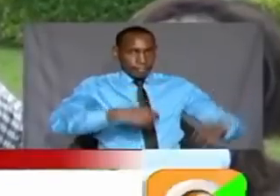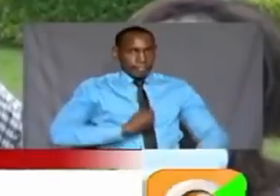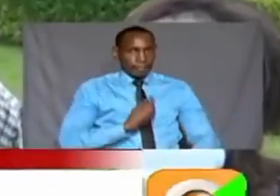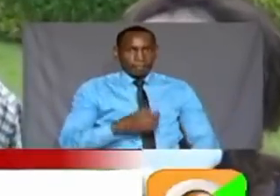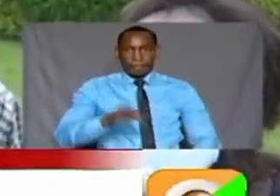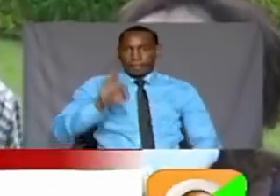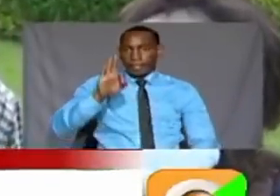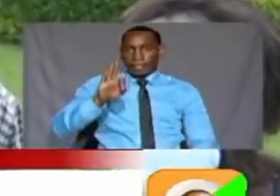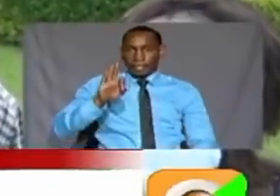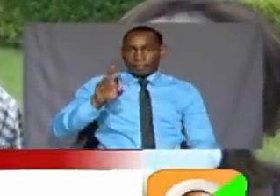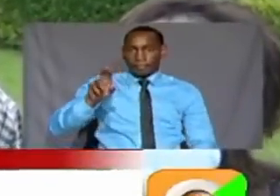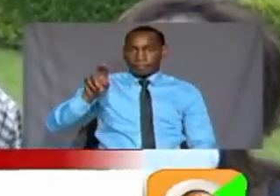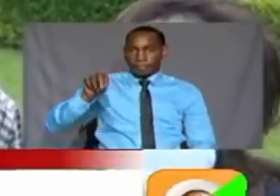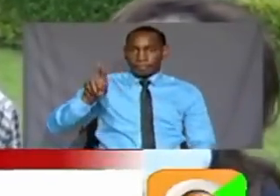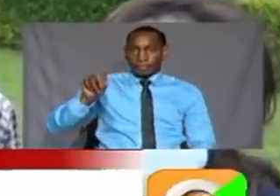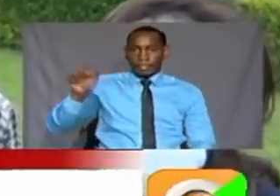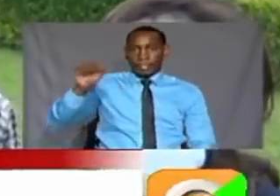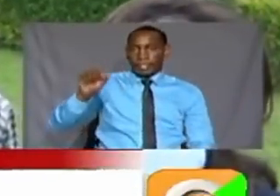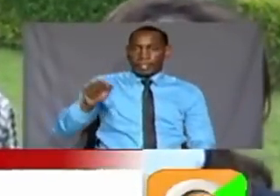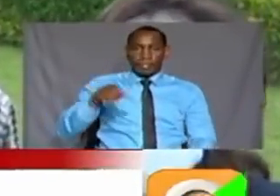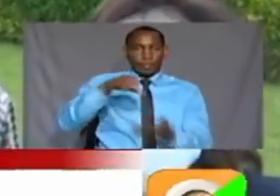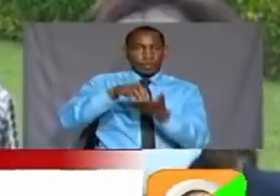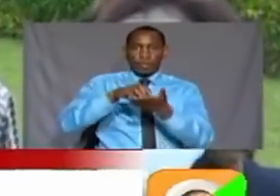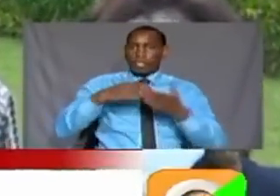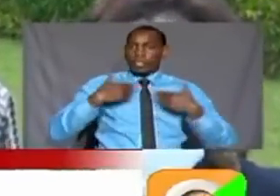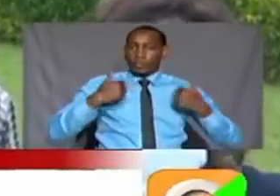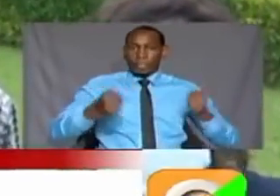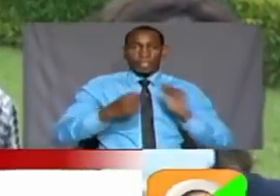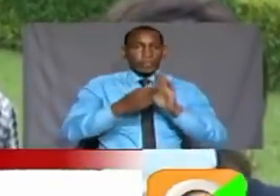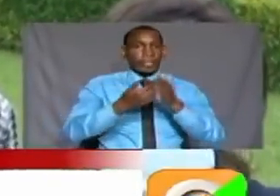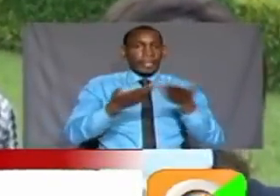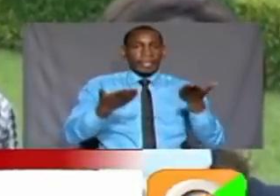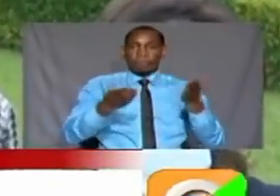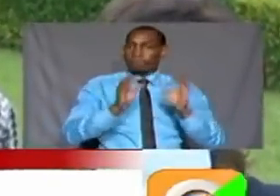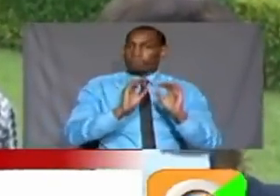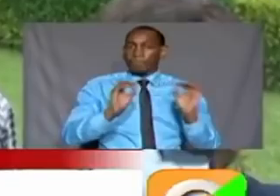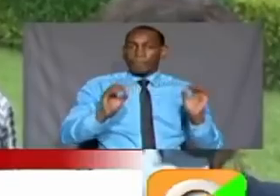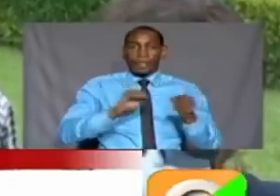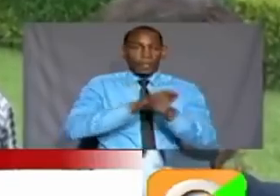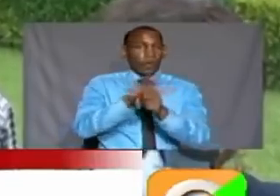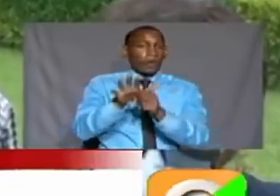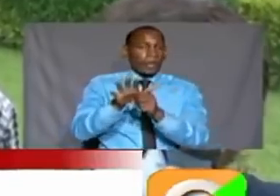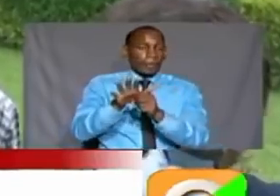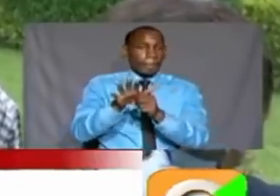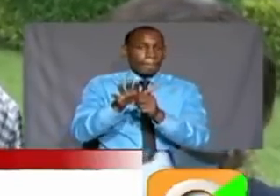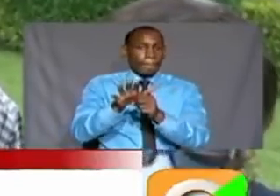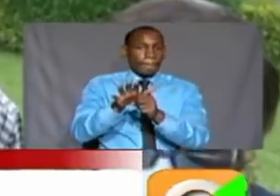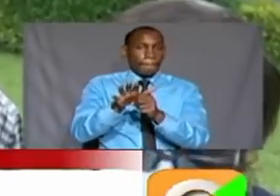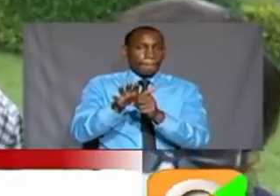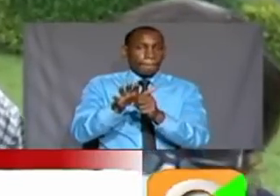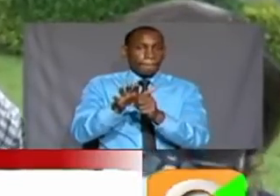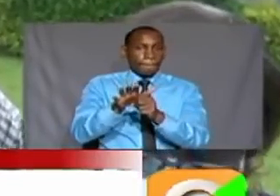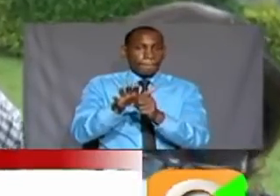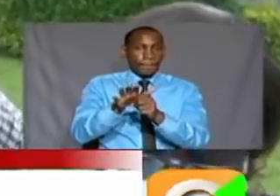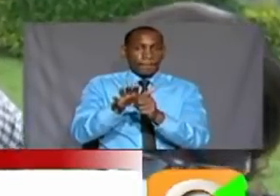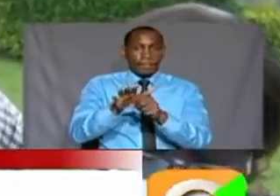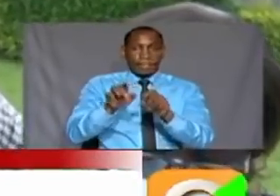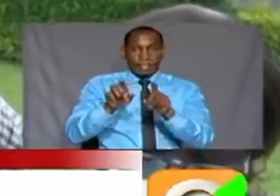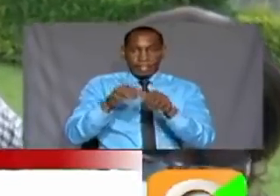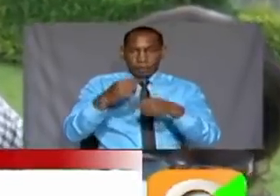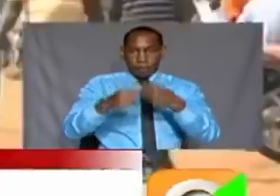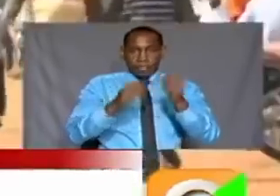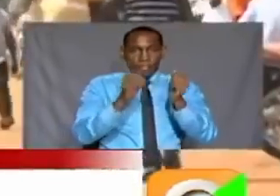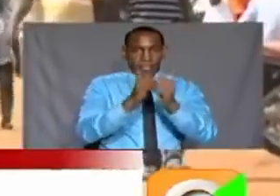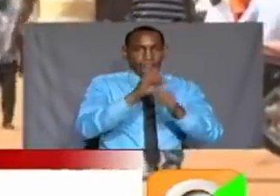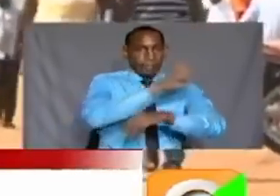are very stable. They have not shown any signs of coronavirus. They are on their 11th